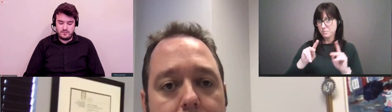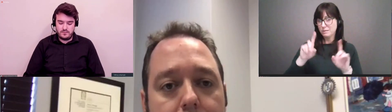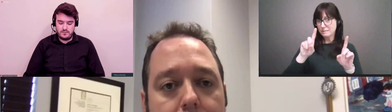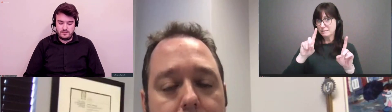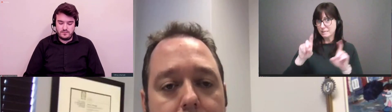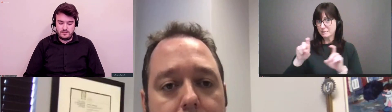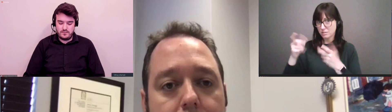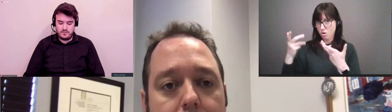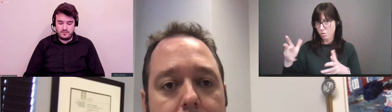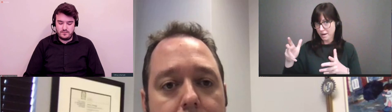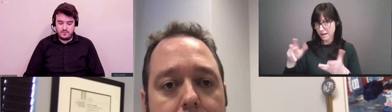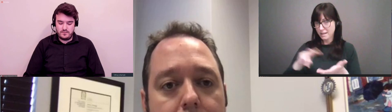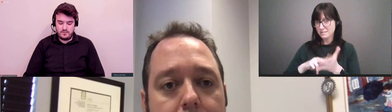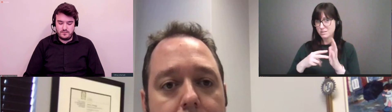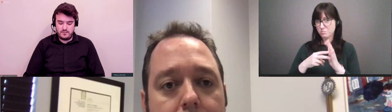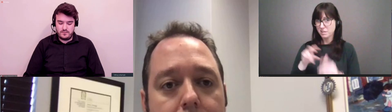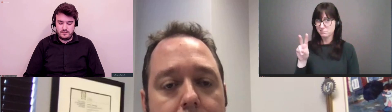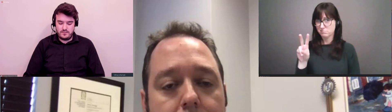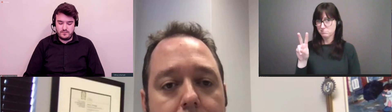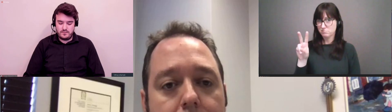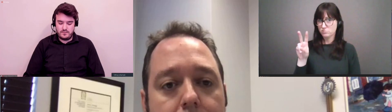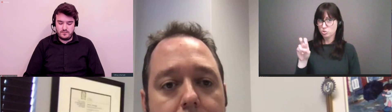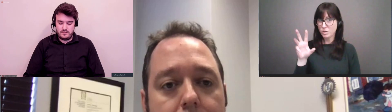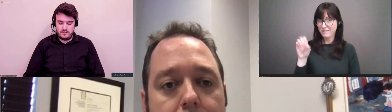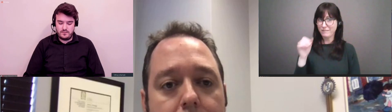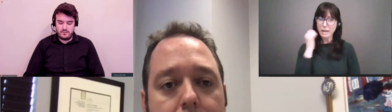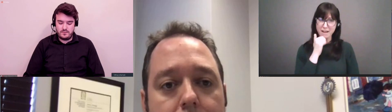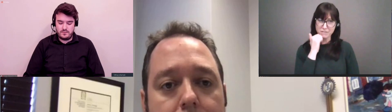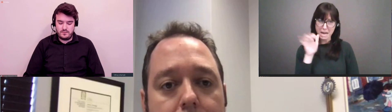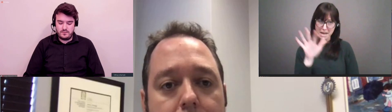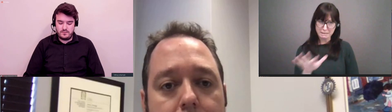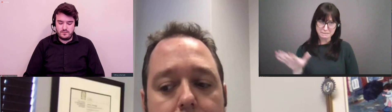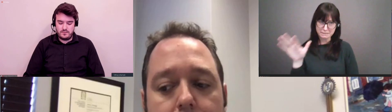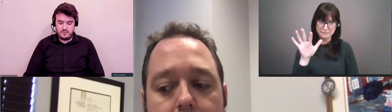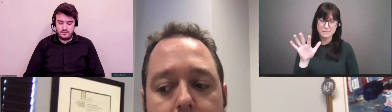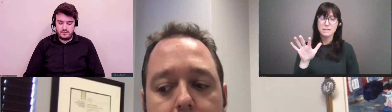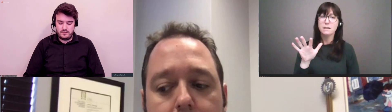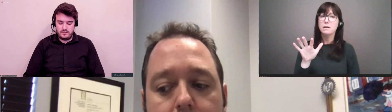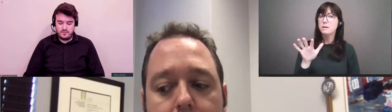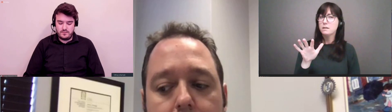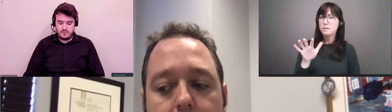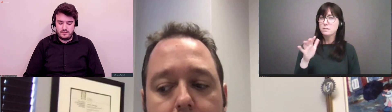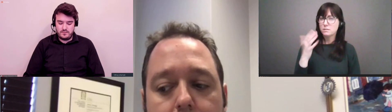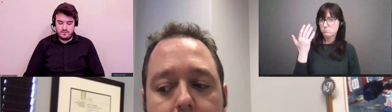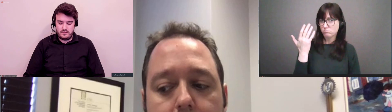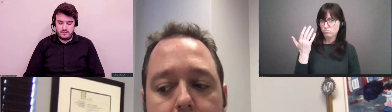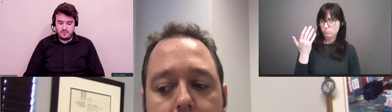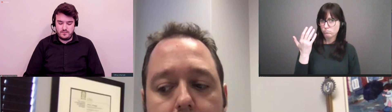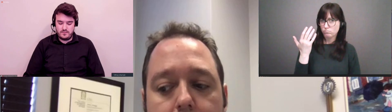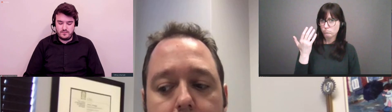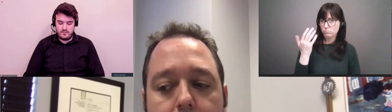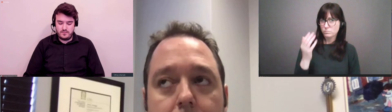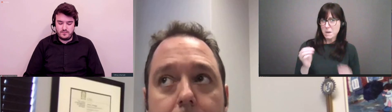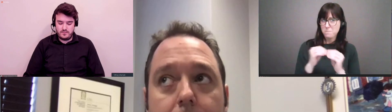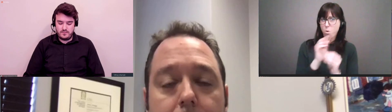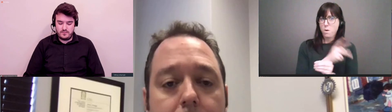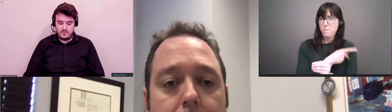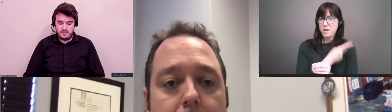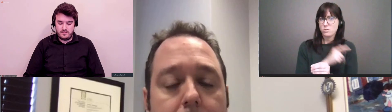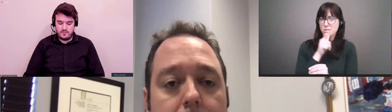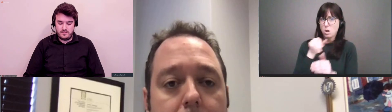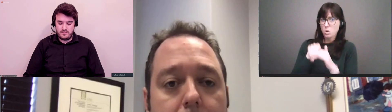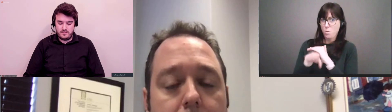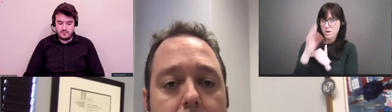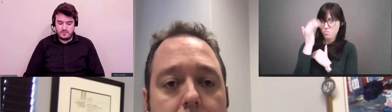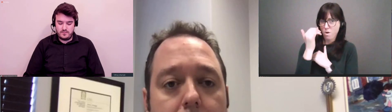which works out to 250 a day. Is the reason you're not seeing more patients come through there because there are